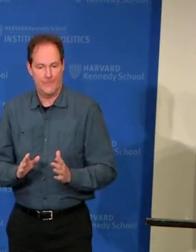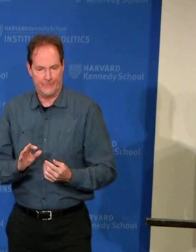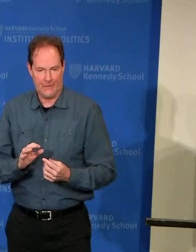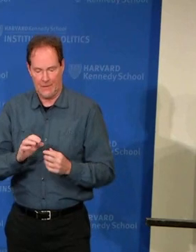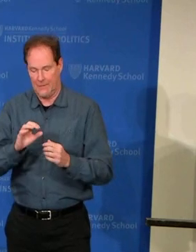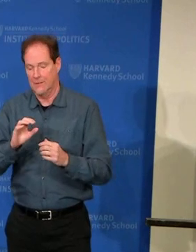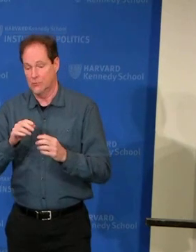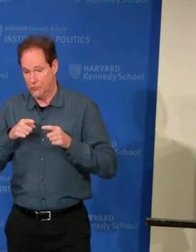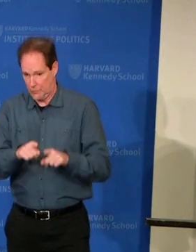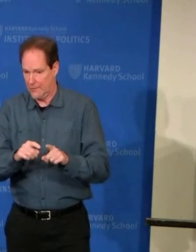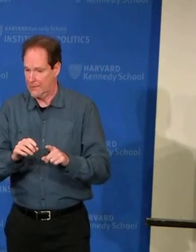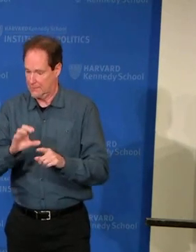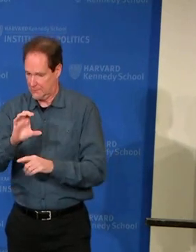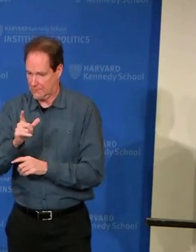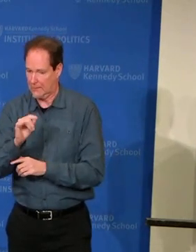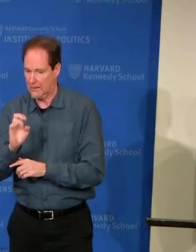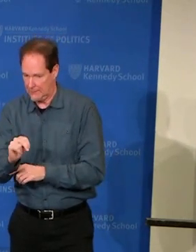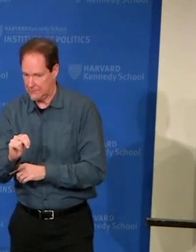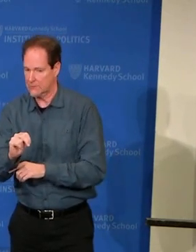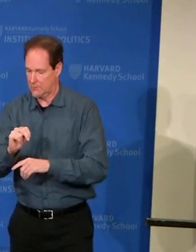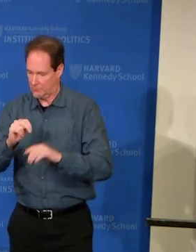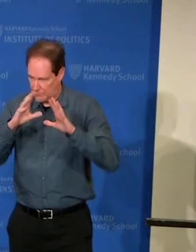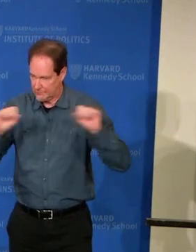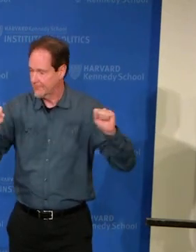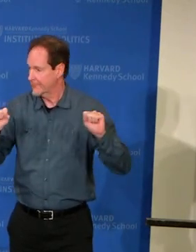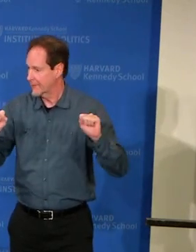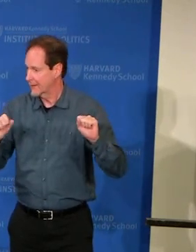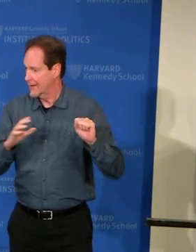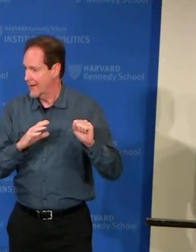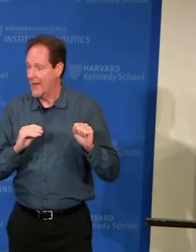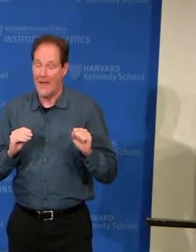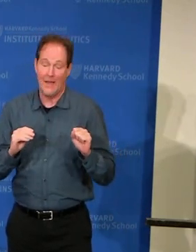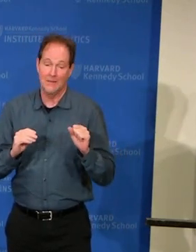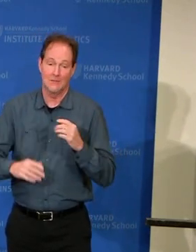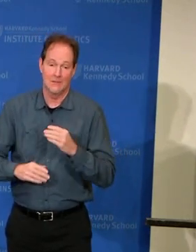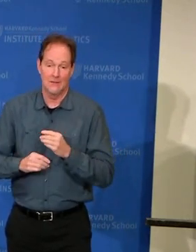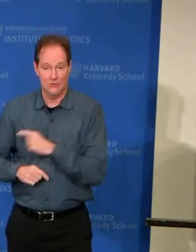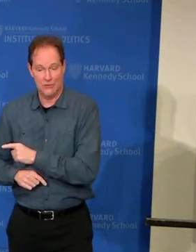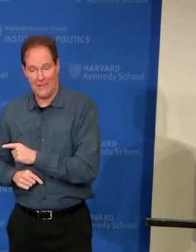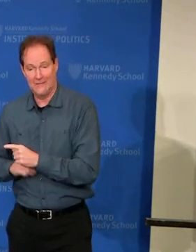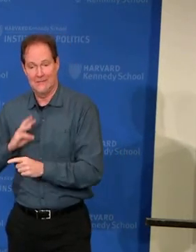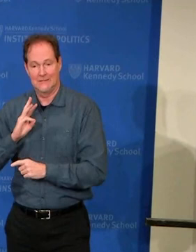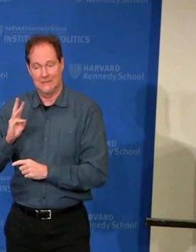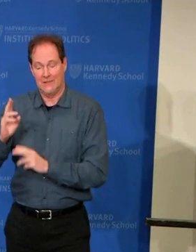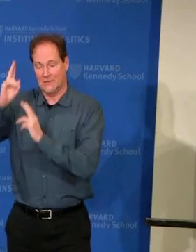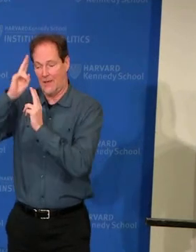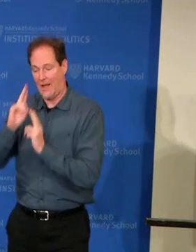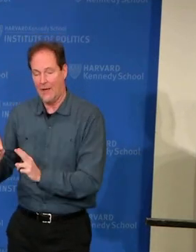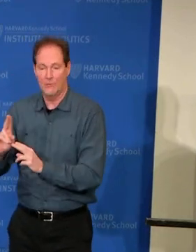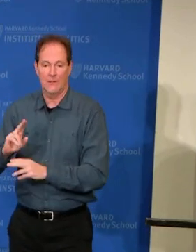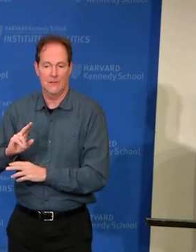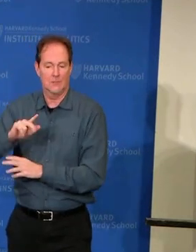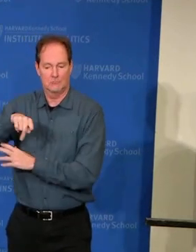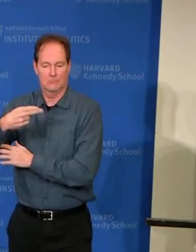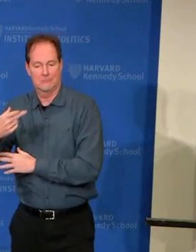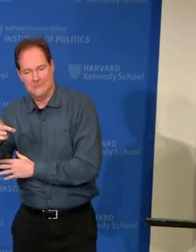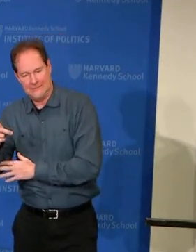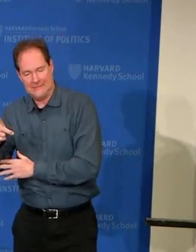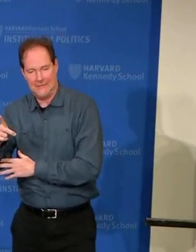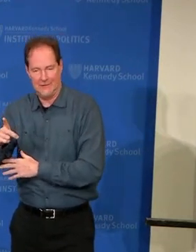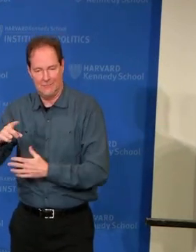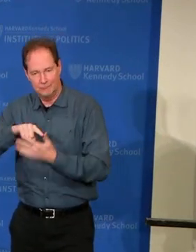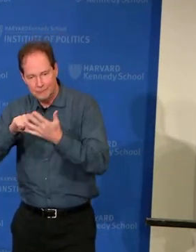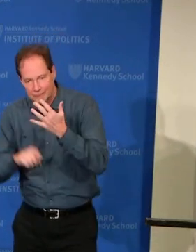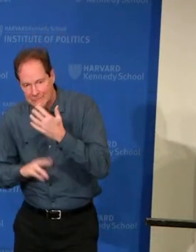Education during the Clinton administration. And on the side, she got 6 honorary doctorate. You know, just a small